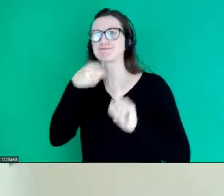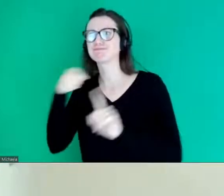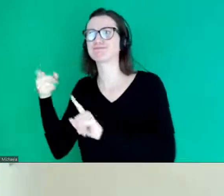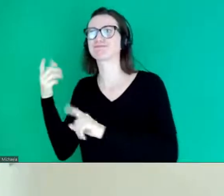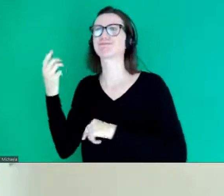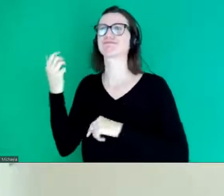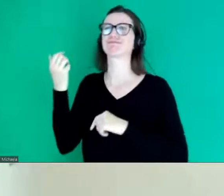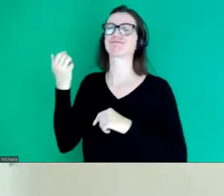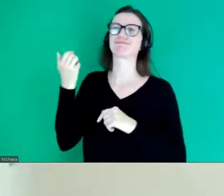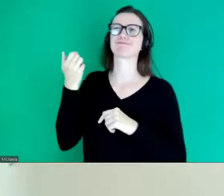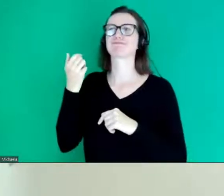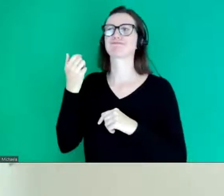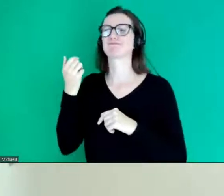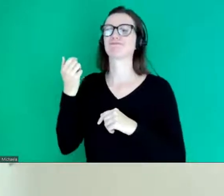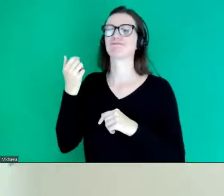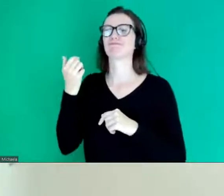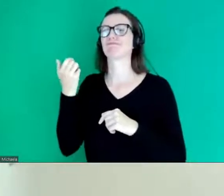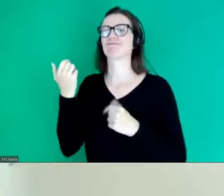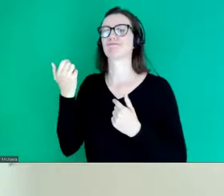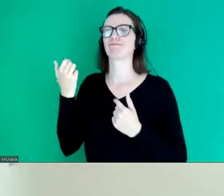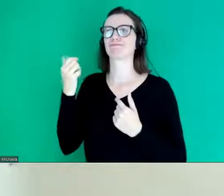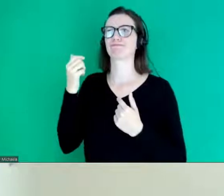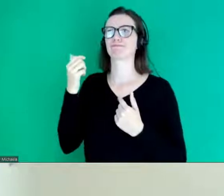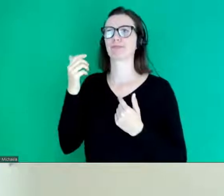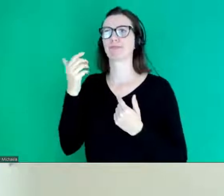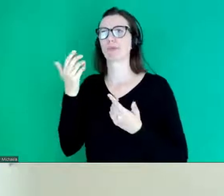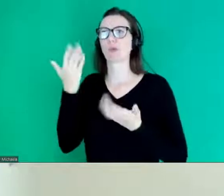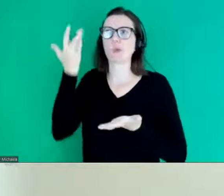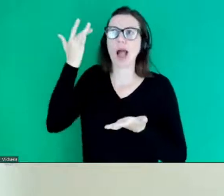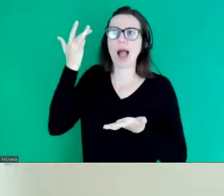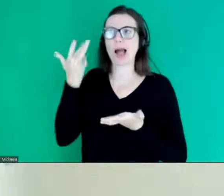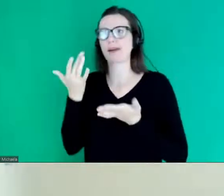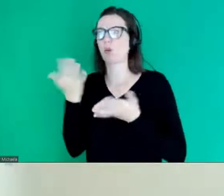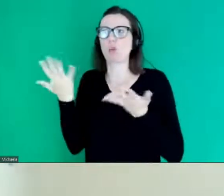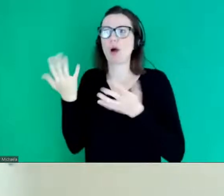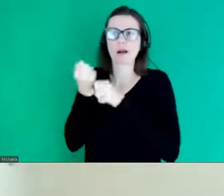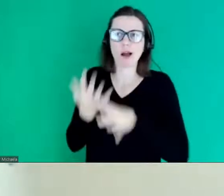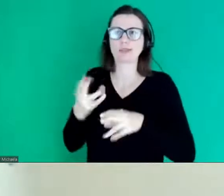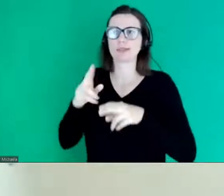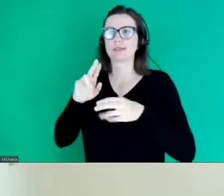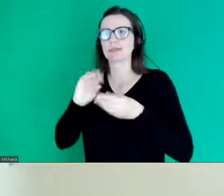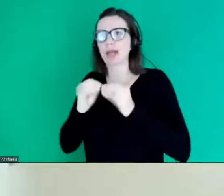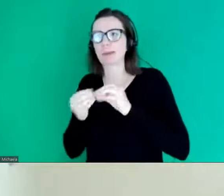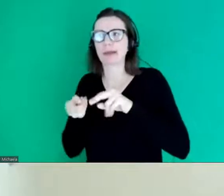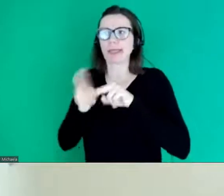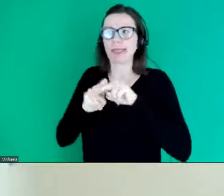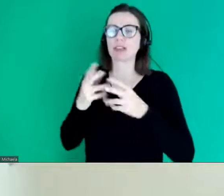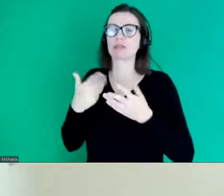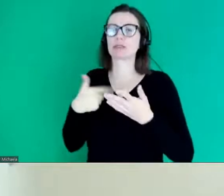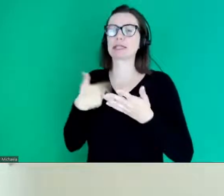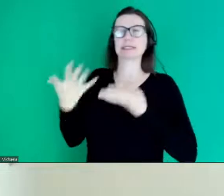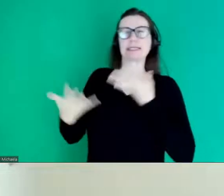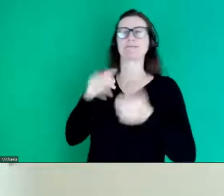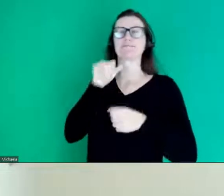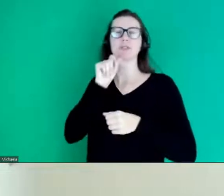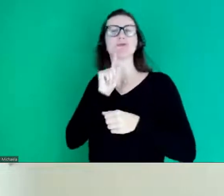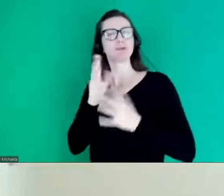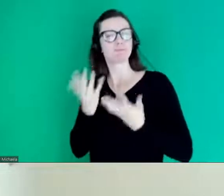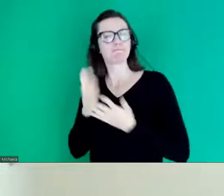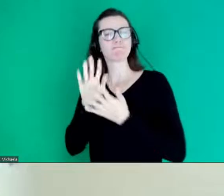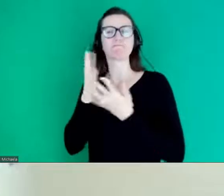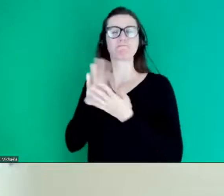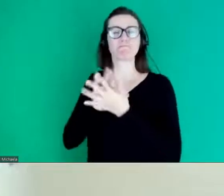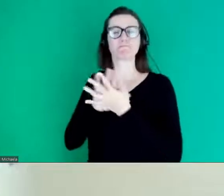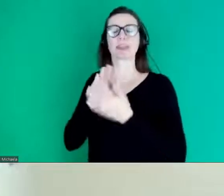up those numbers. I do think that during gatherings, especially